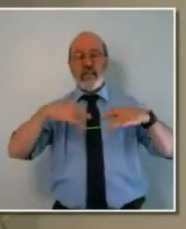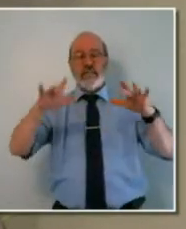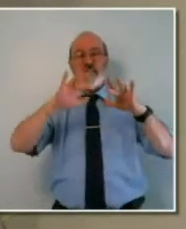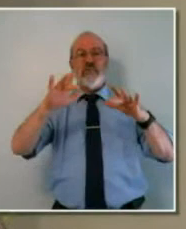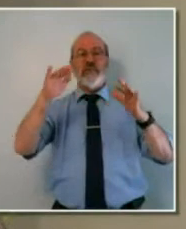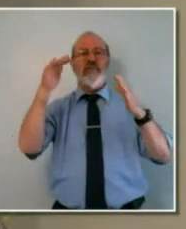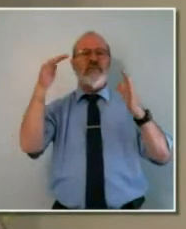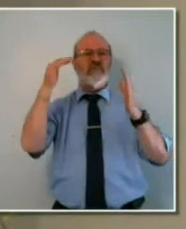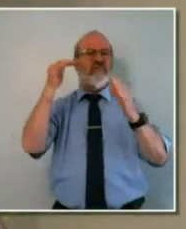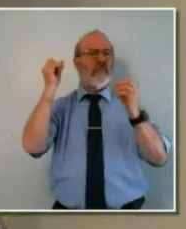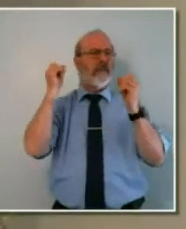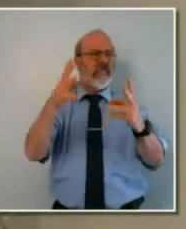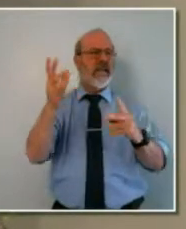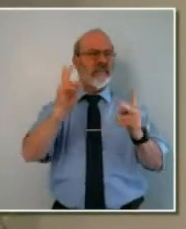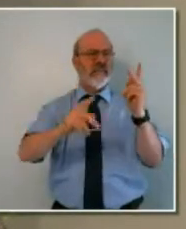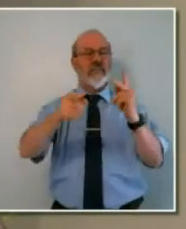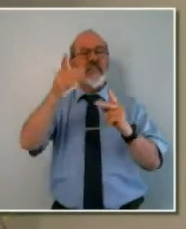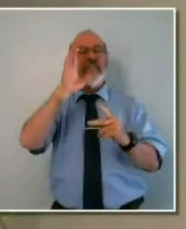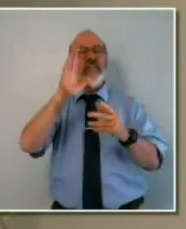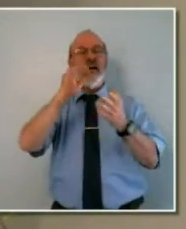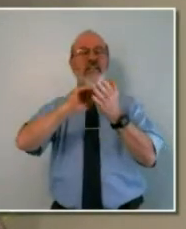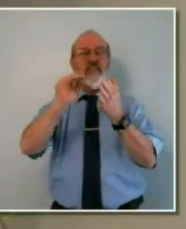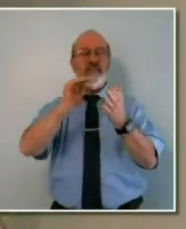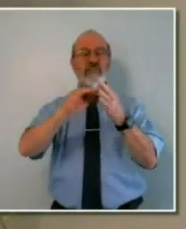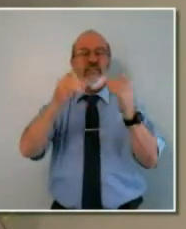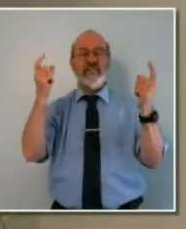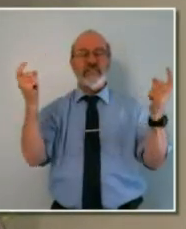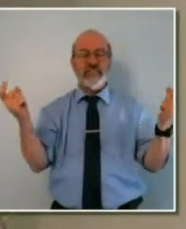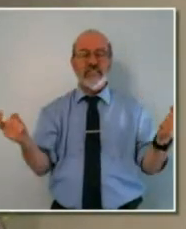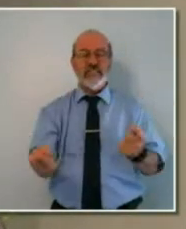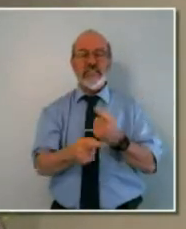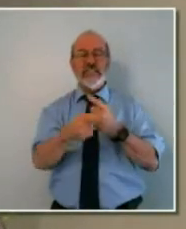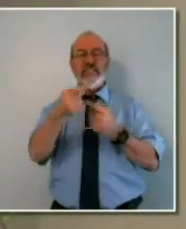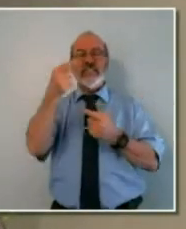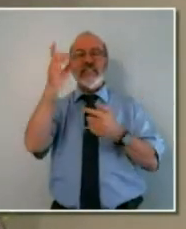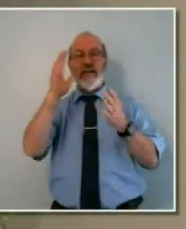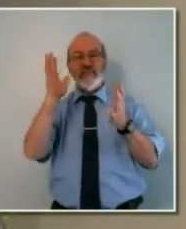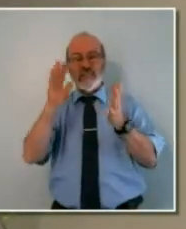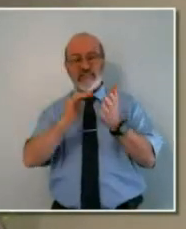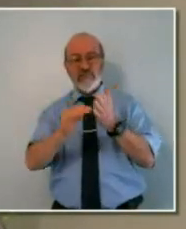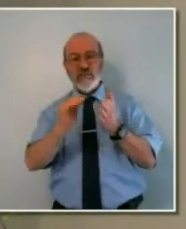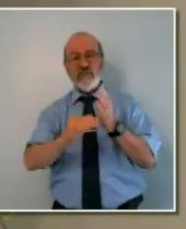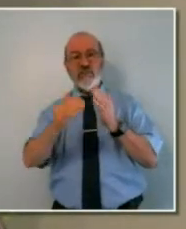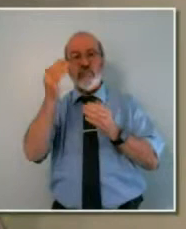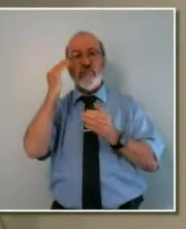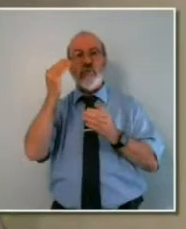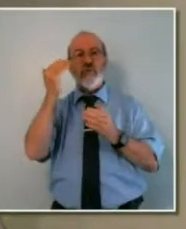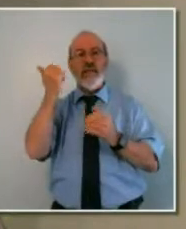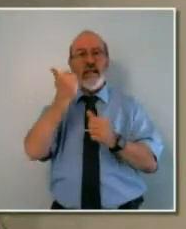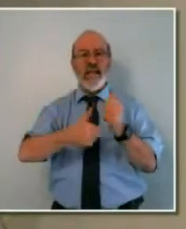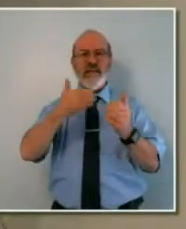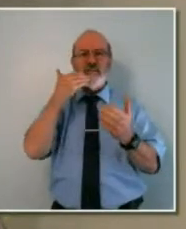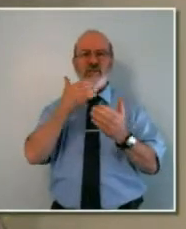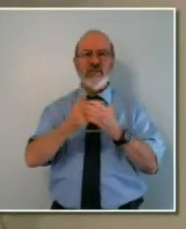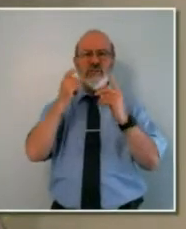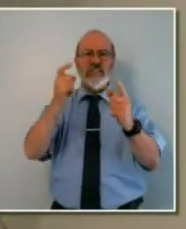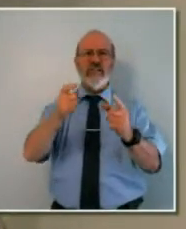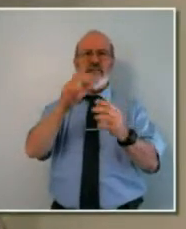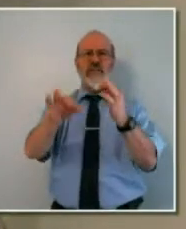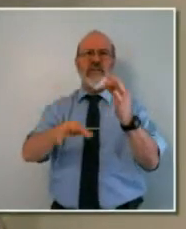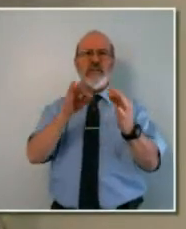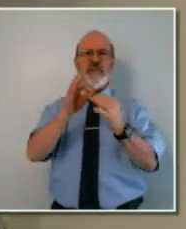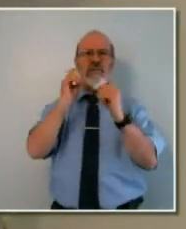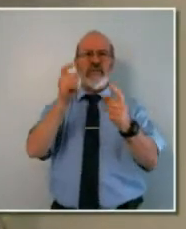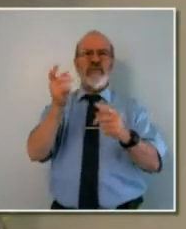that he's a God who pardons iniquity, a God who forgives. If you know that every good gift and perfect gift that man has ever